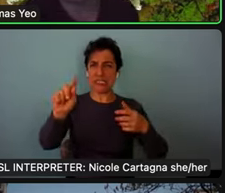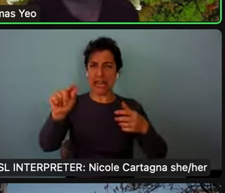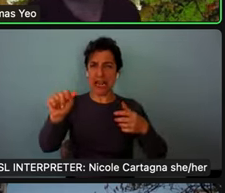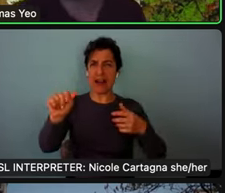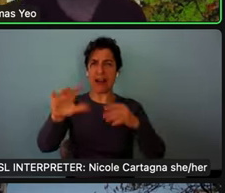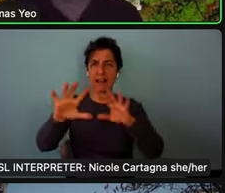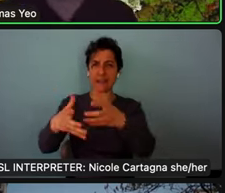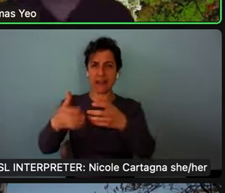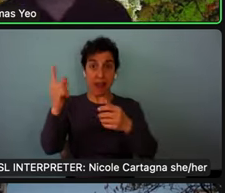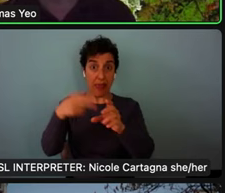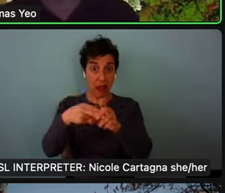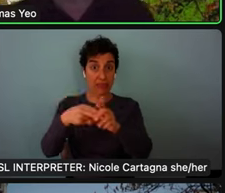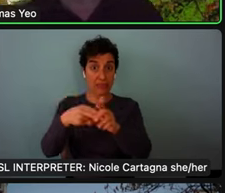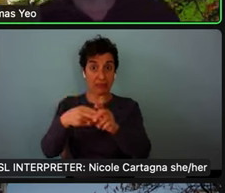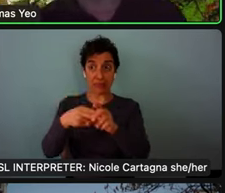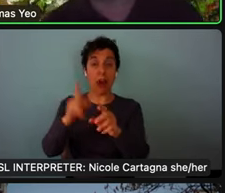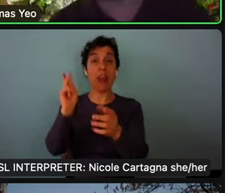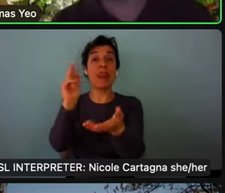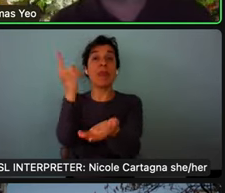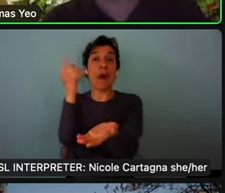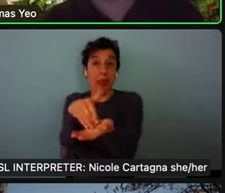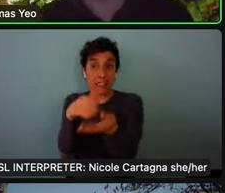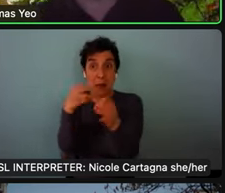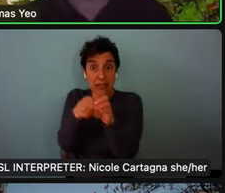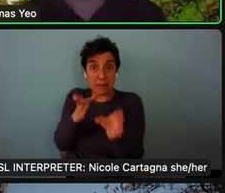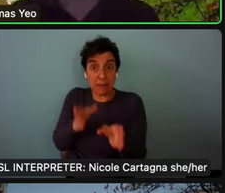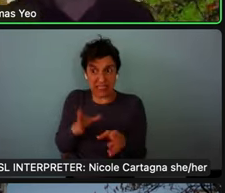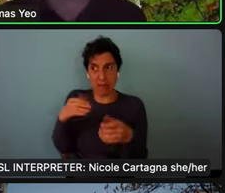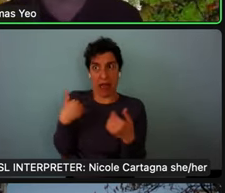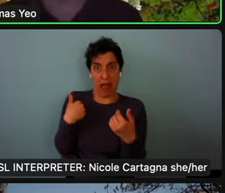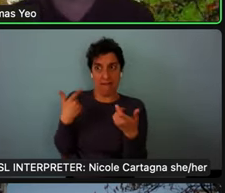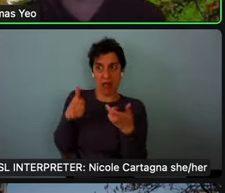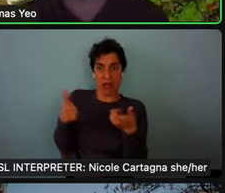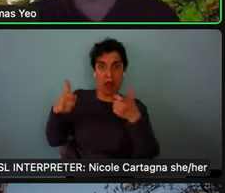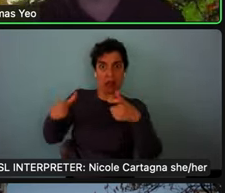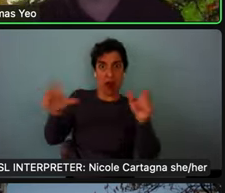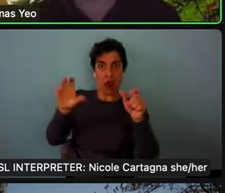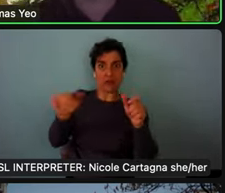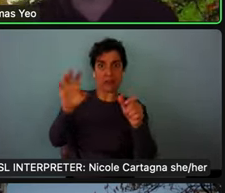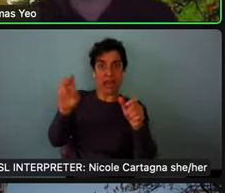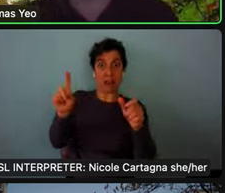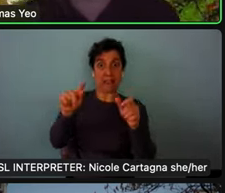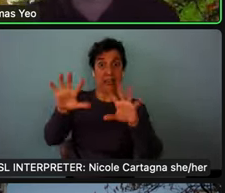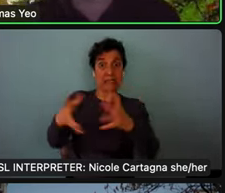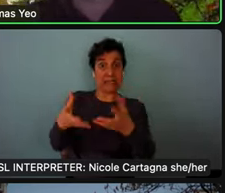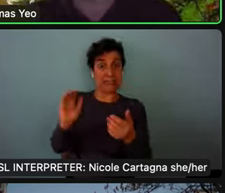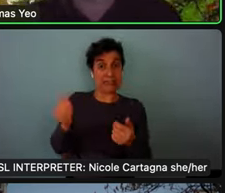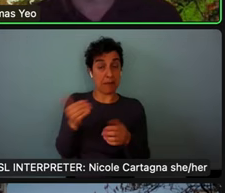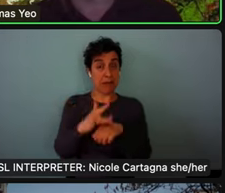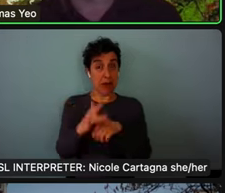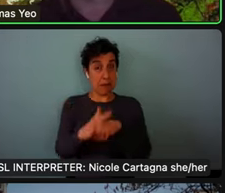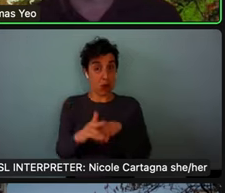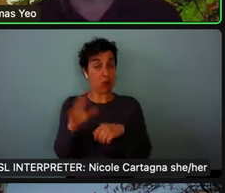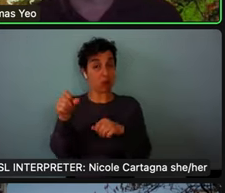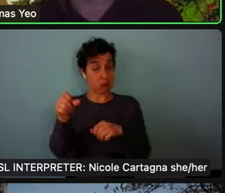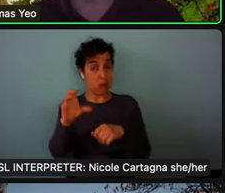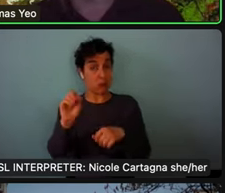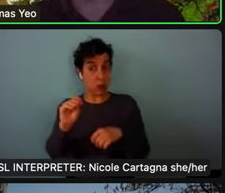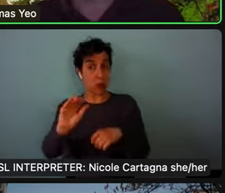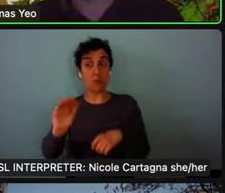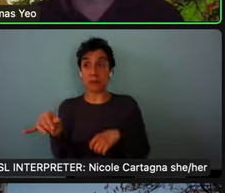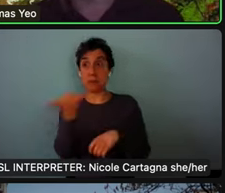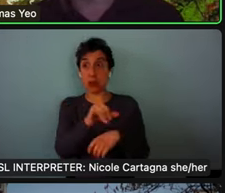1,000 participants. So I think it might be totally worth it to try. And yeah, similar approaches could probably be applied.